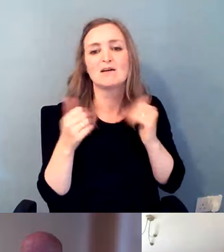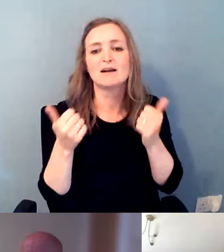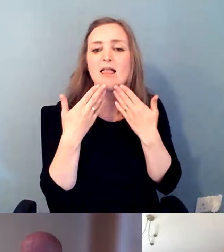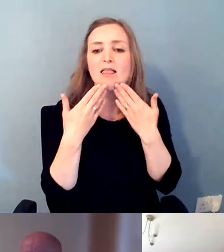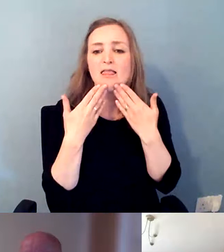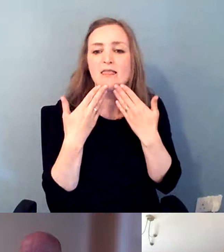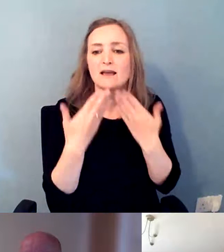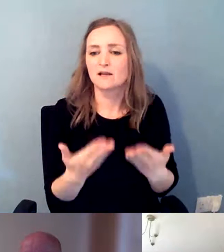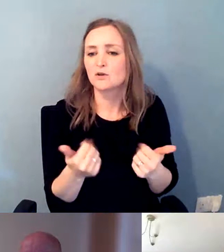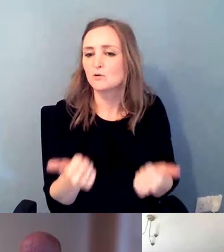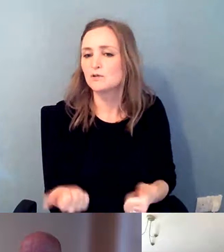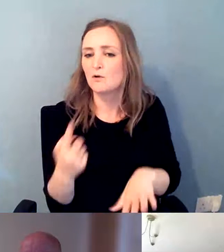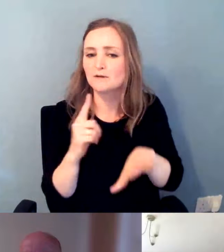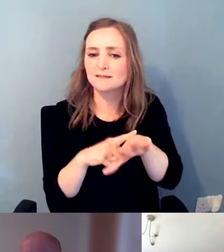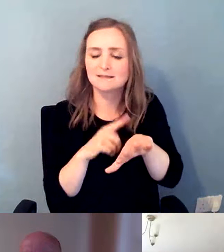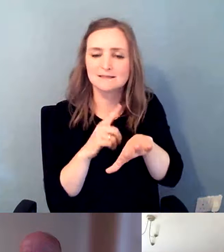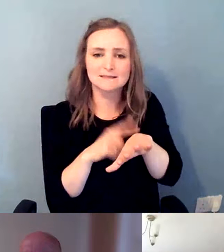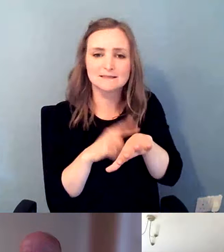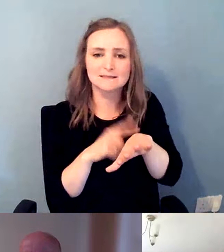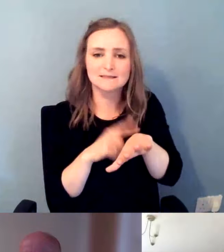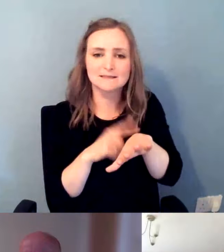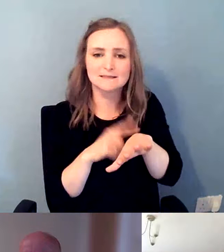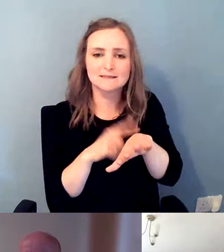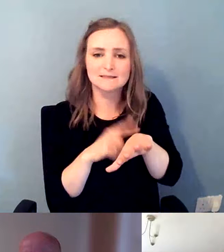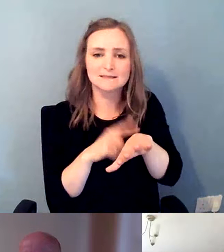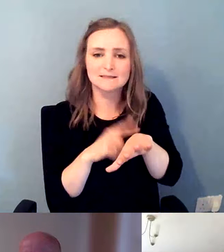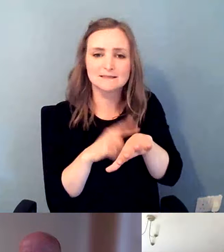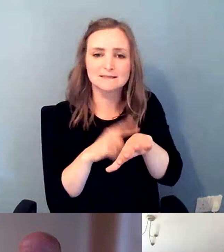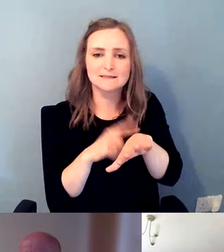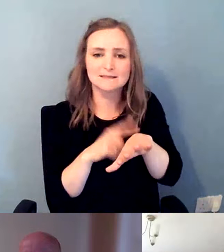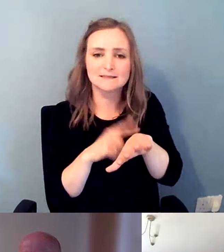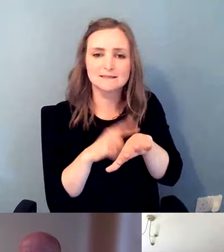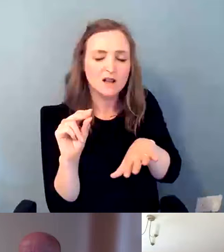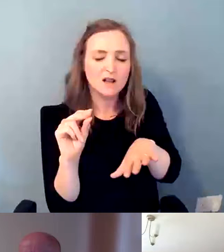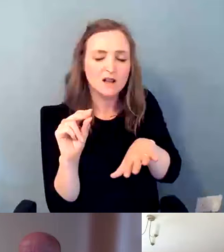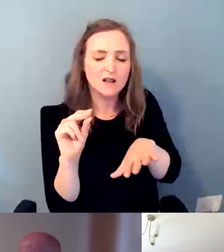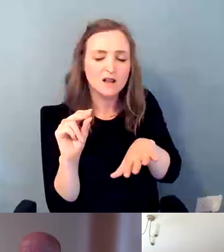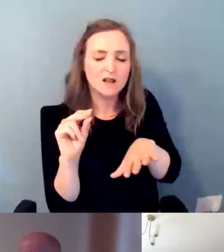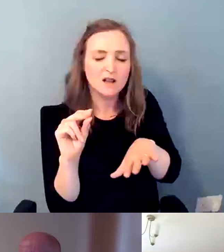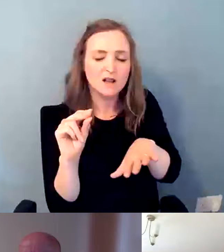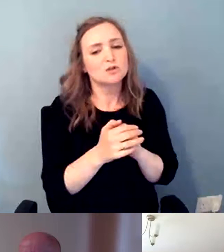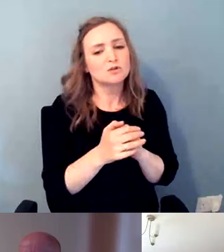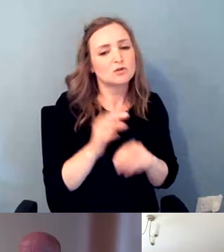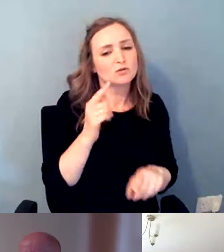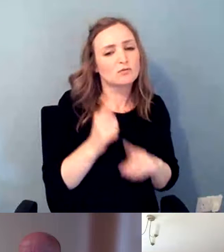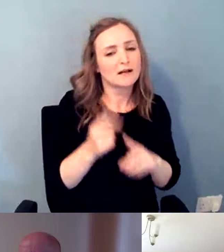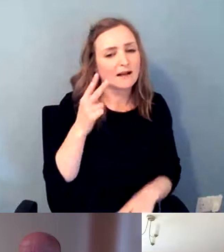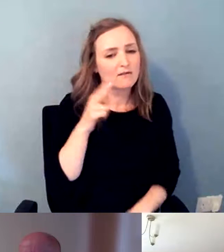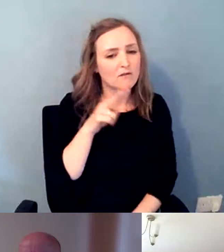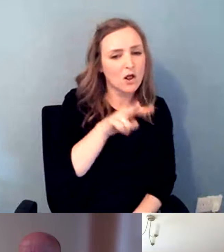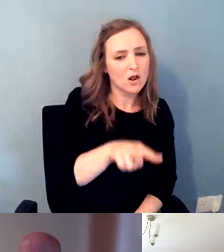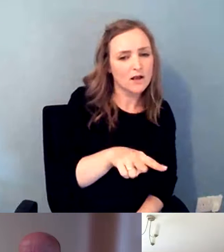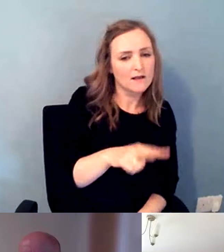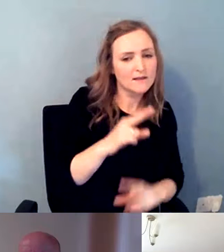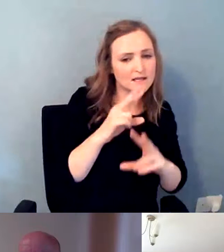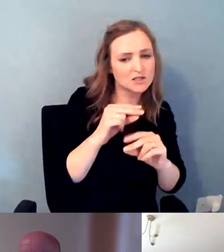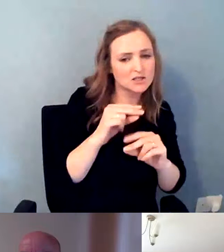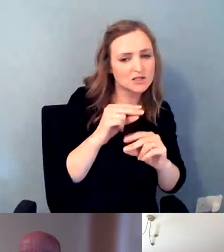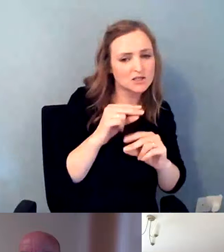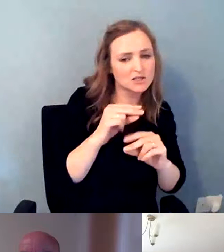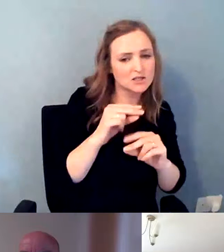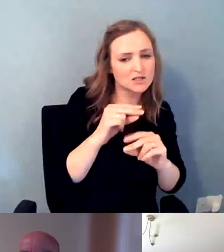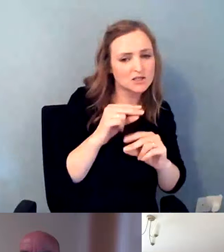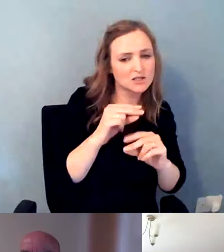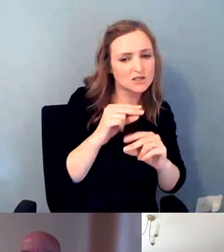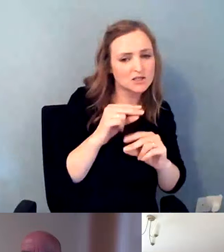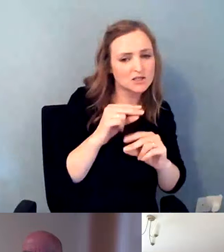I'm mindful of the time, so I'm just very quickly, I'm going to jump to the chat box and just make a couple of comments, and then I'm going to bring Leslie